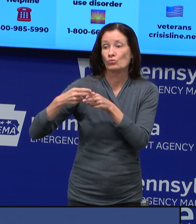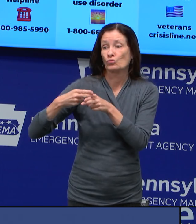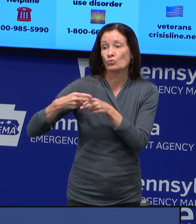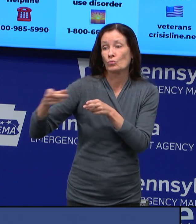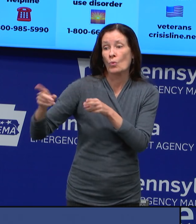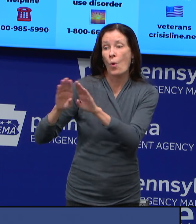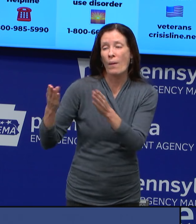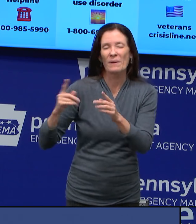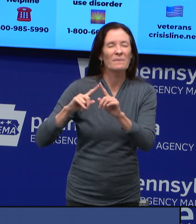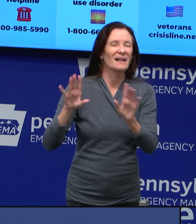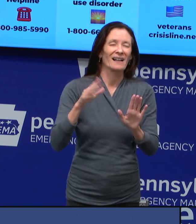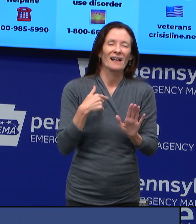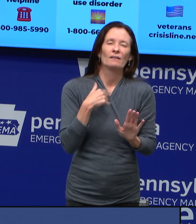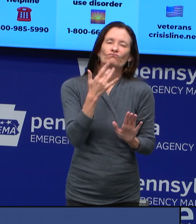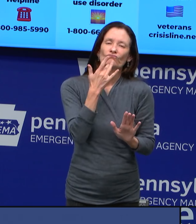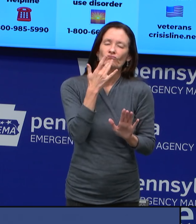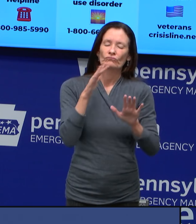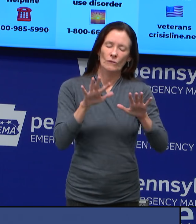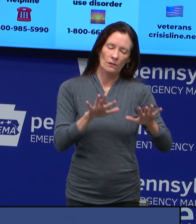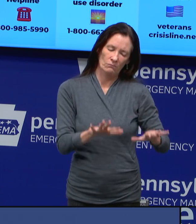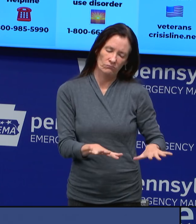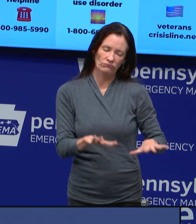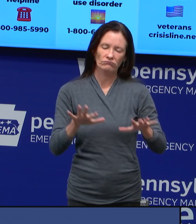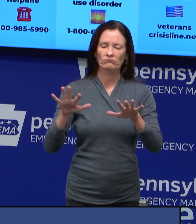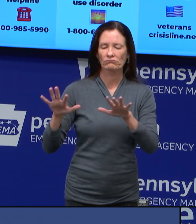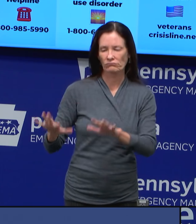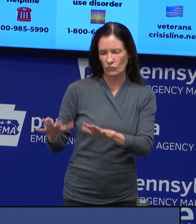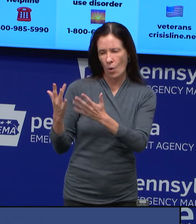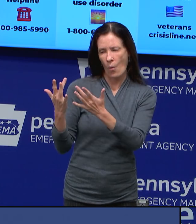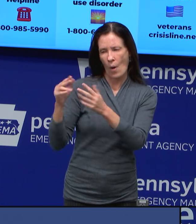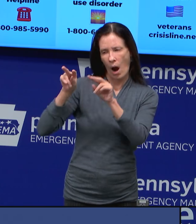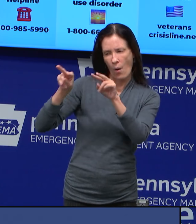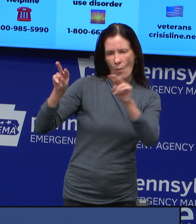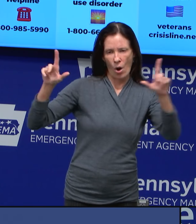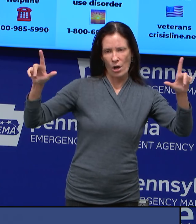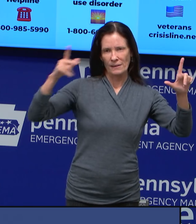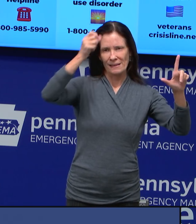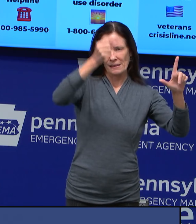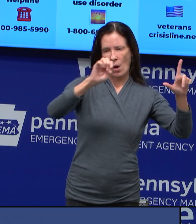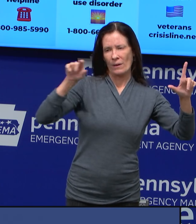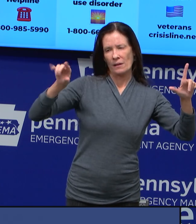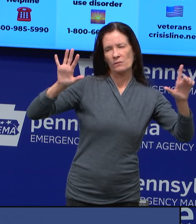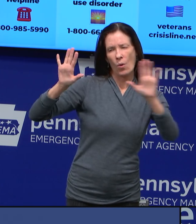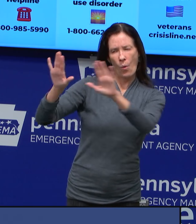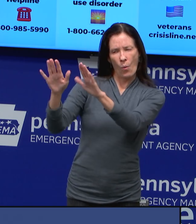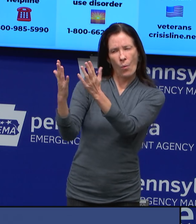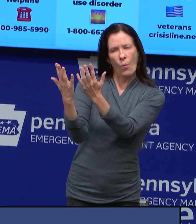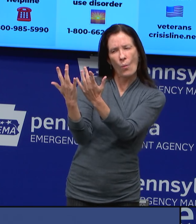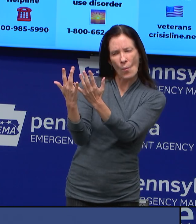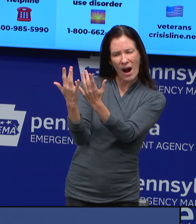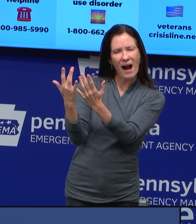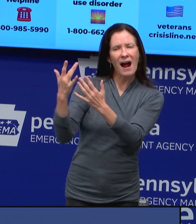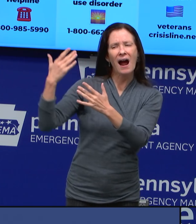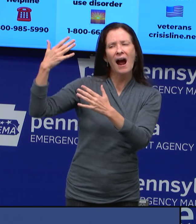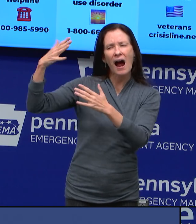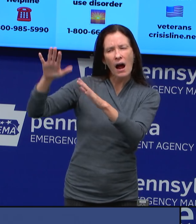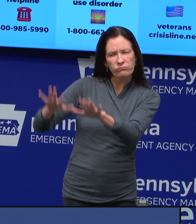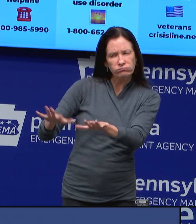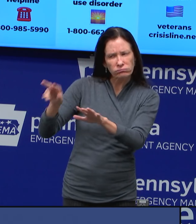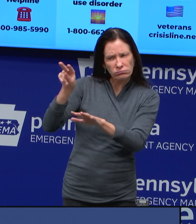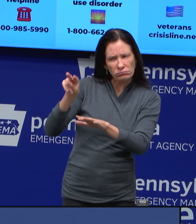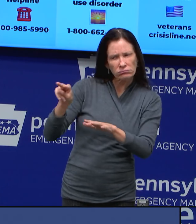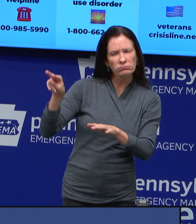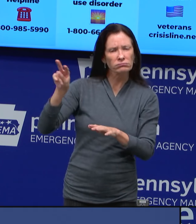quick. From WESA, if the panel unanimously decides that all but one counties in a region are safe